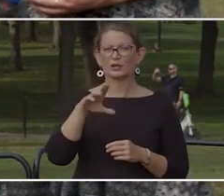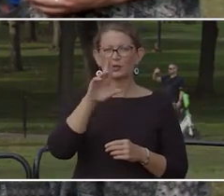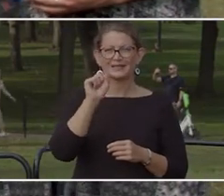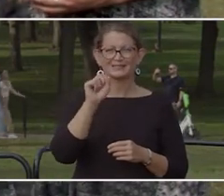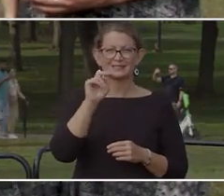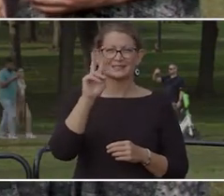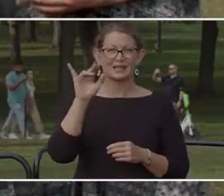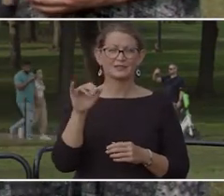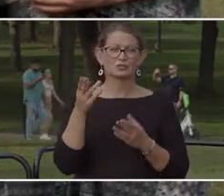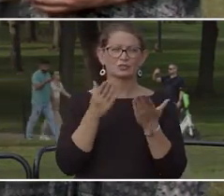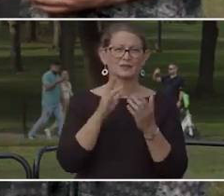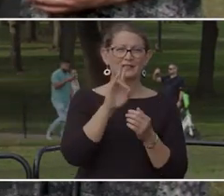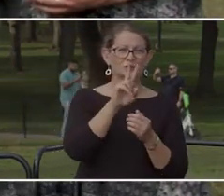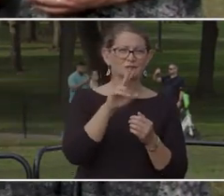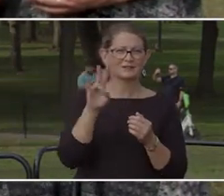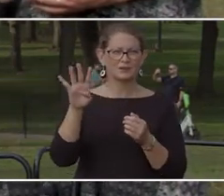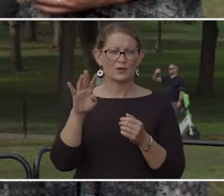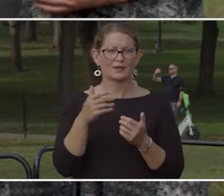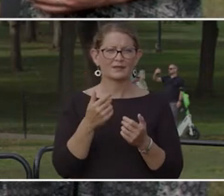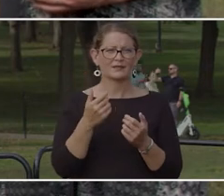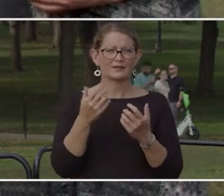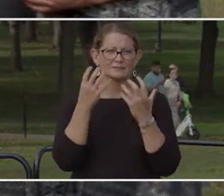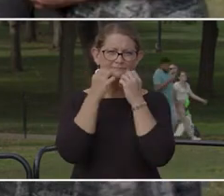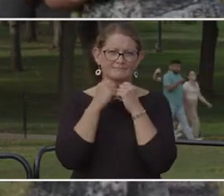72 to 74, loving husband.